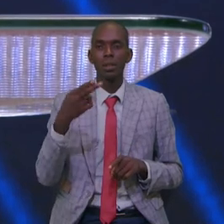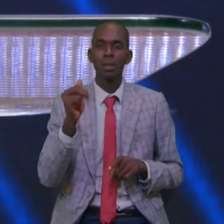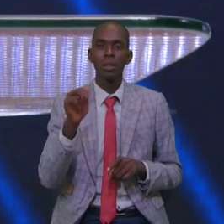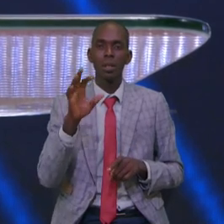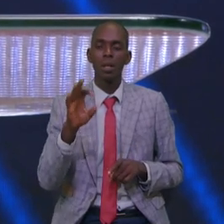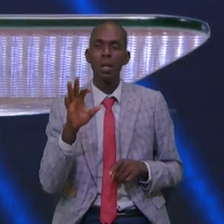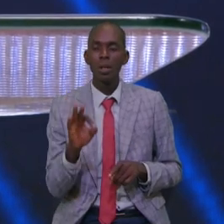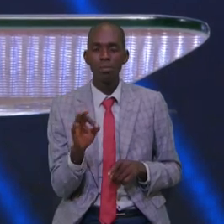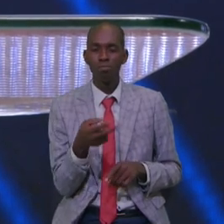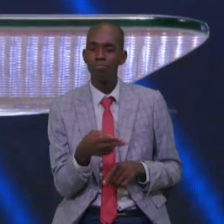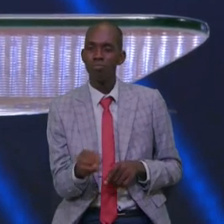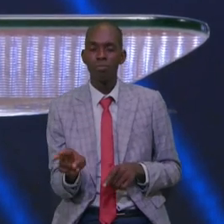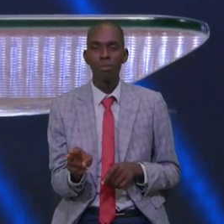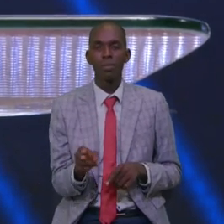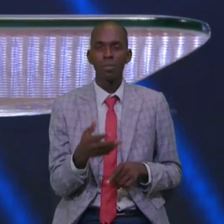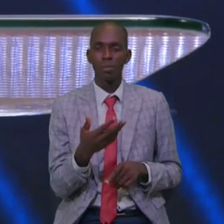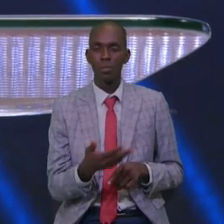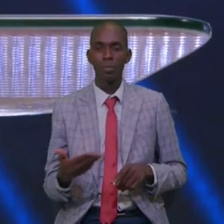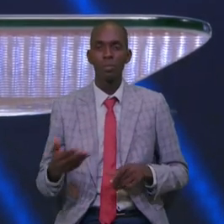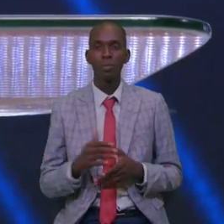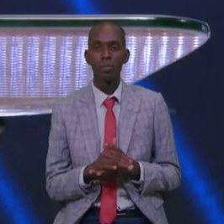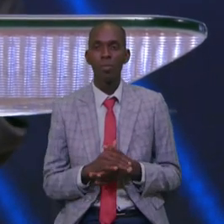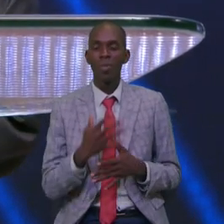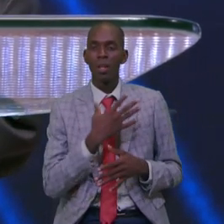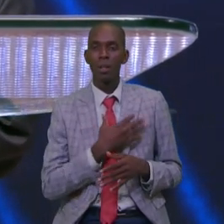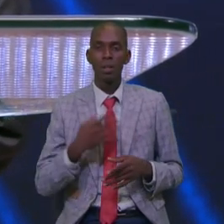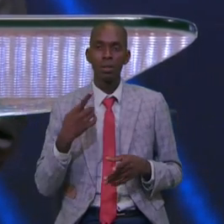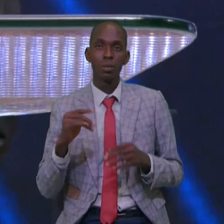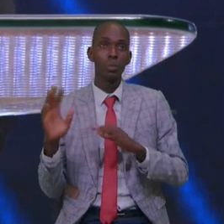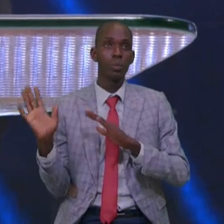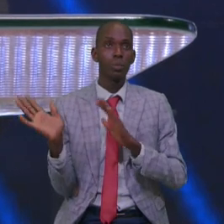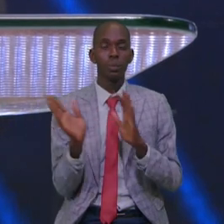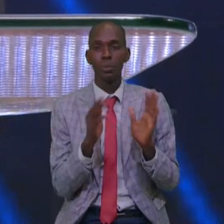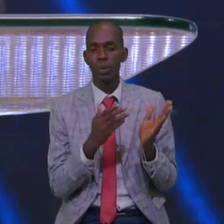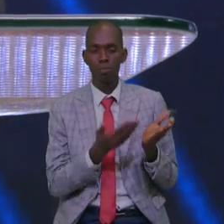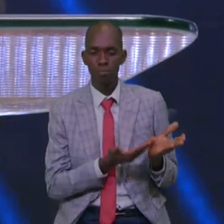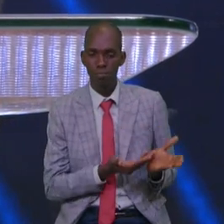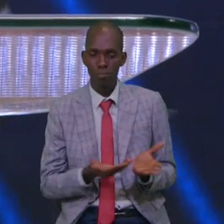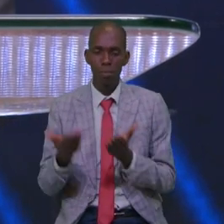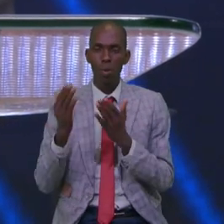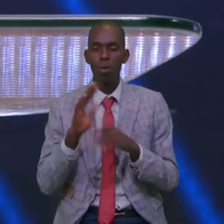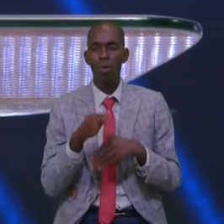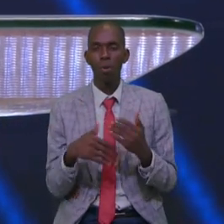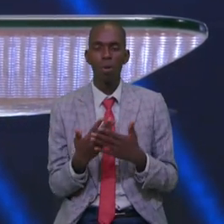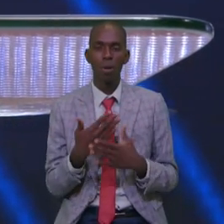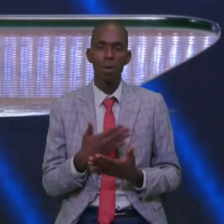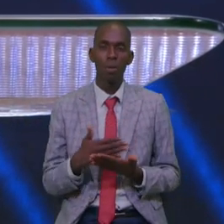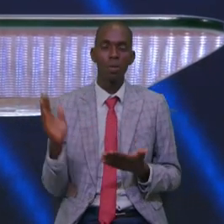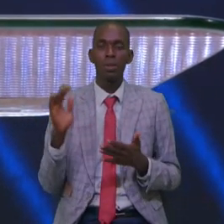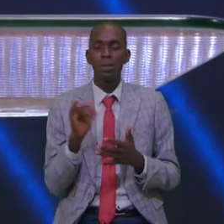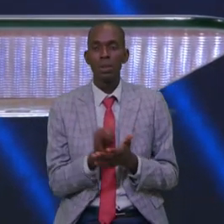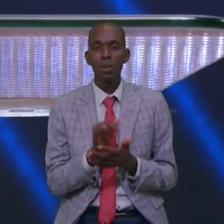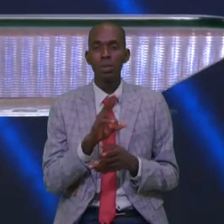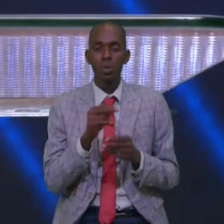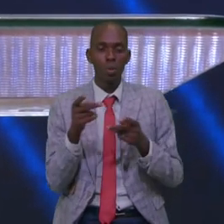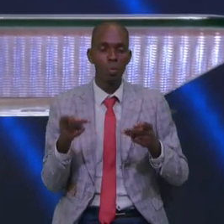the summer threshing floors, and the wind carried them away, that no place